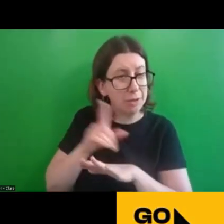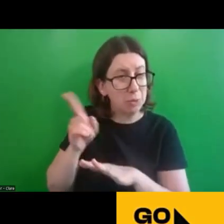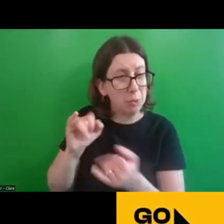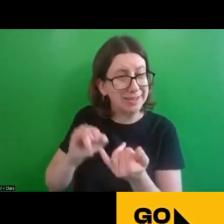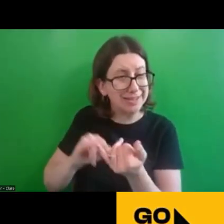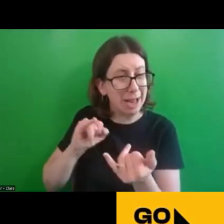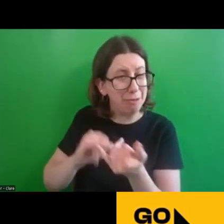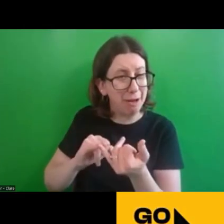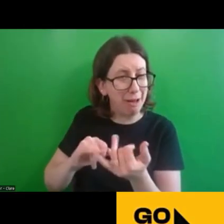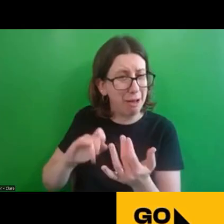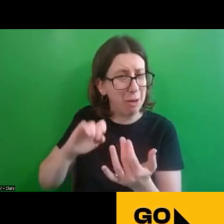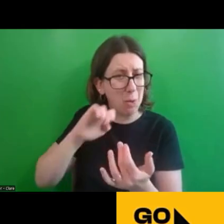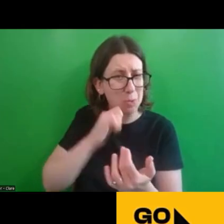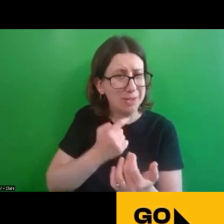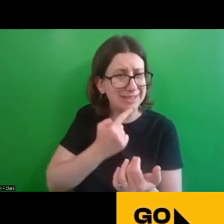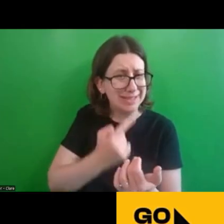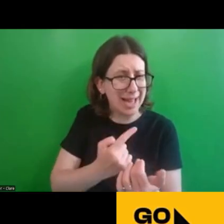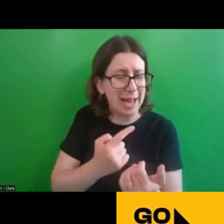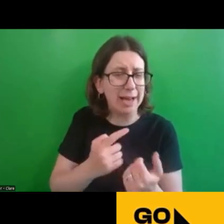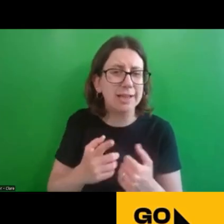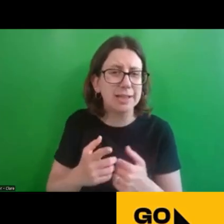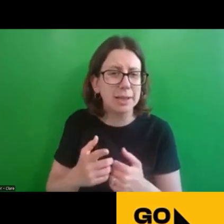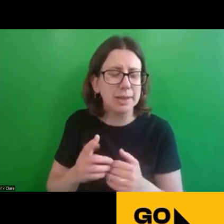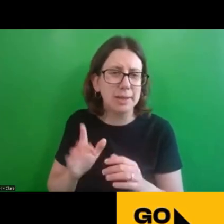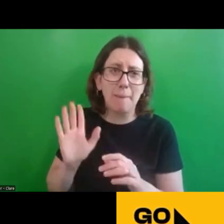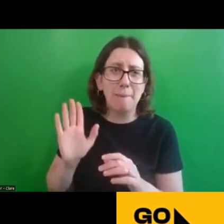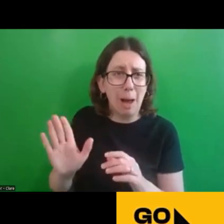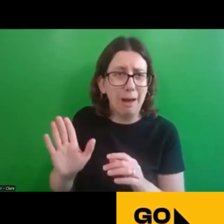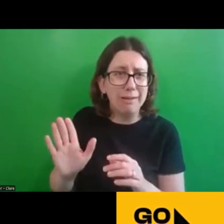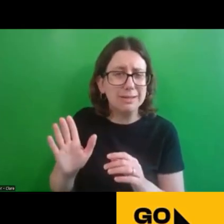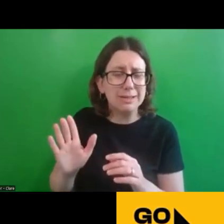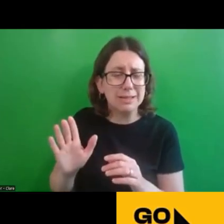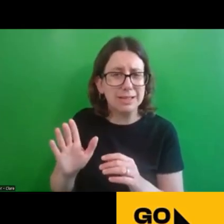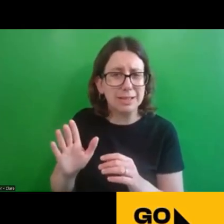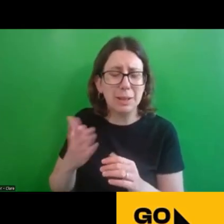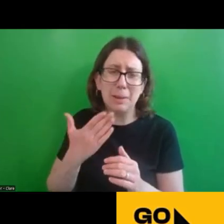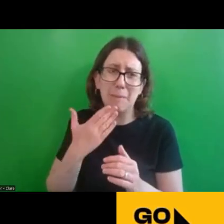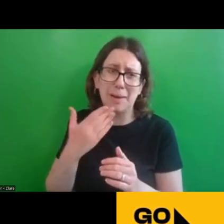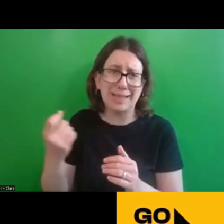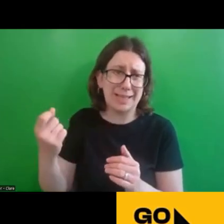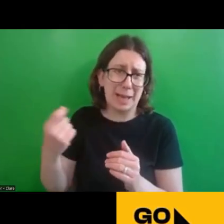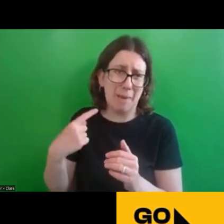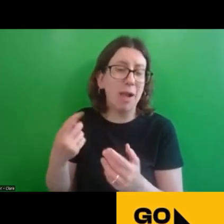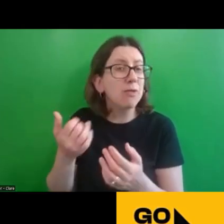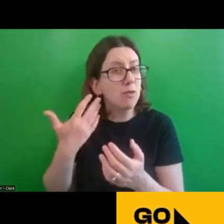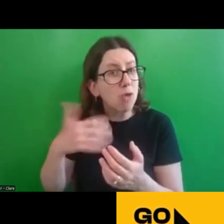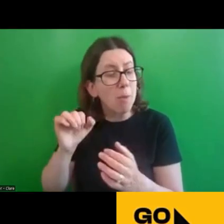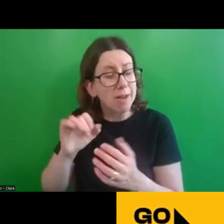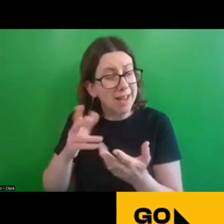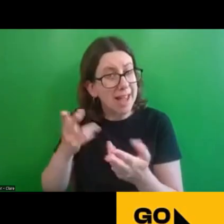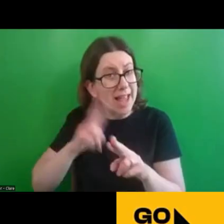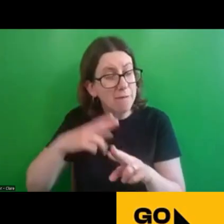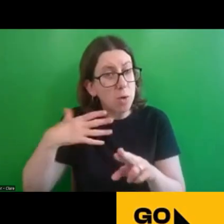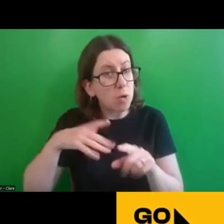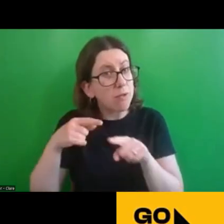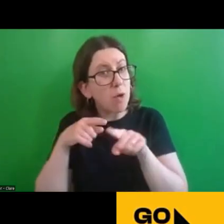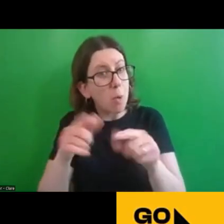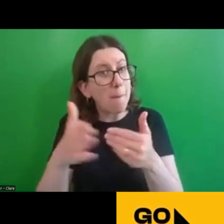but do drop us a line and we will connect you to the people in your region if you want to follow up